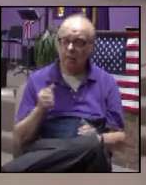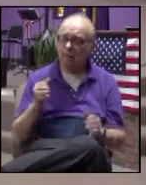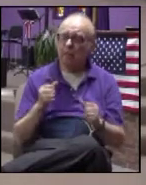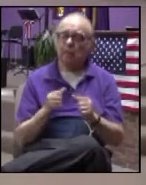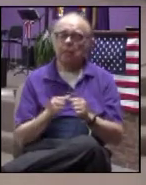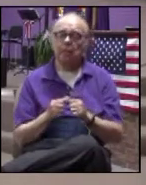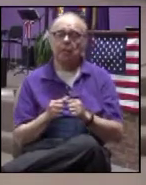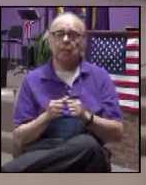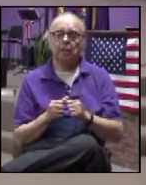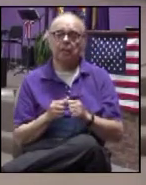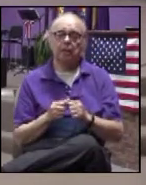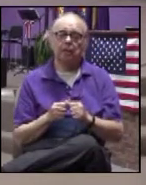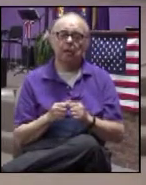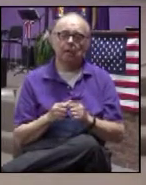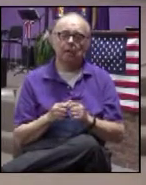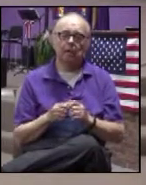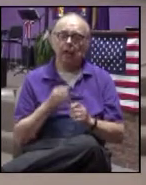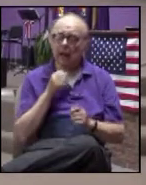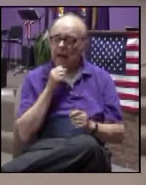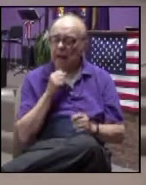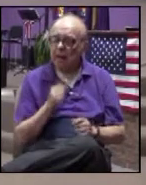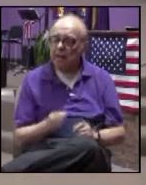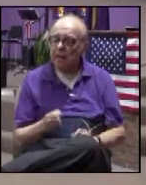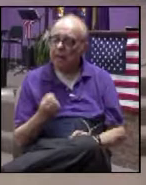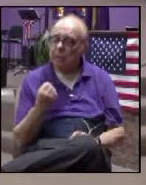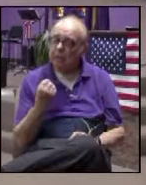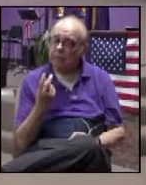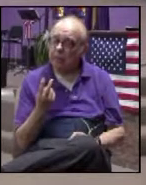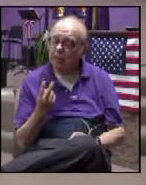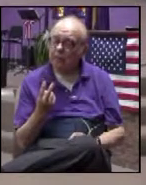Remember at the age of 12,